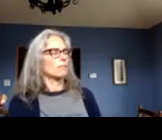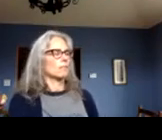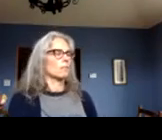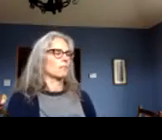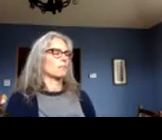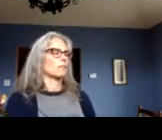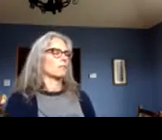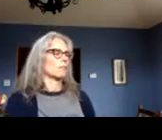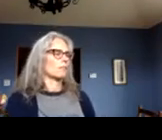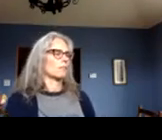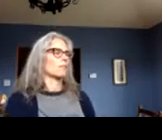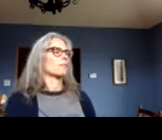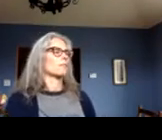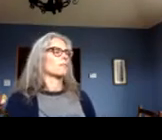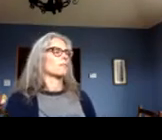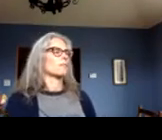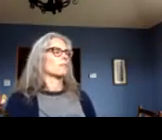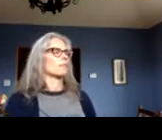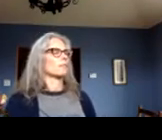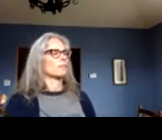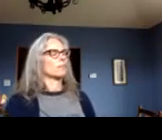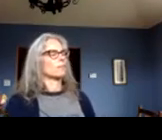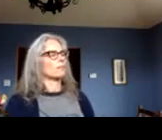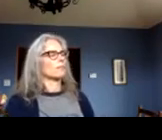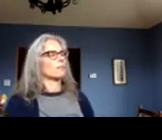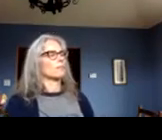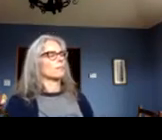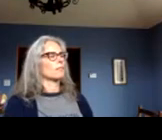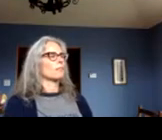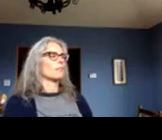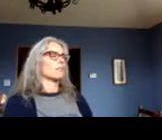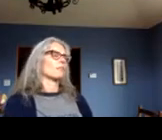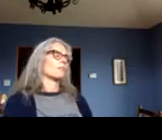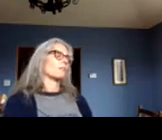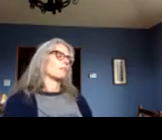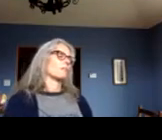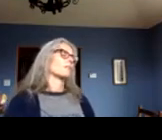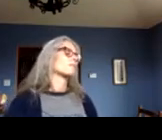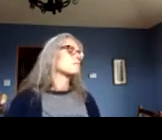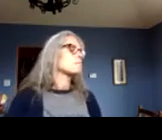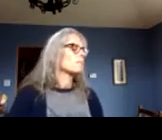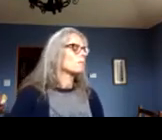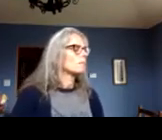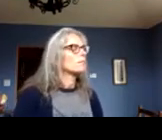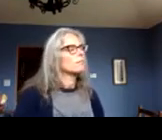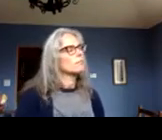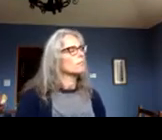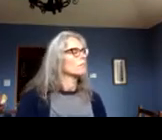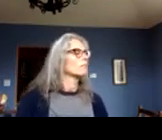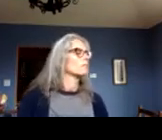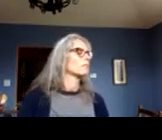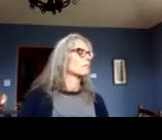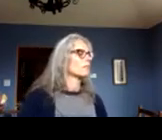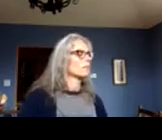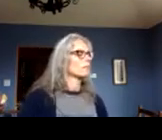one has been turned in late. So it doesn't tell me when it was turned in, but I know it was late. And I can click on each of these to see the student's